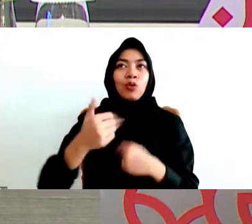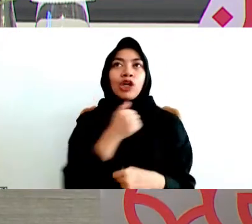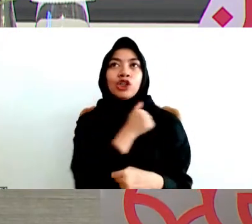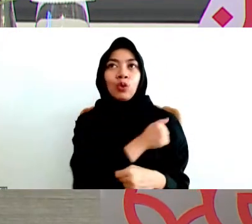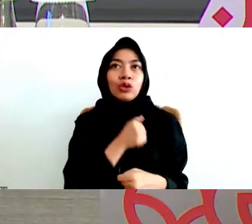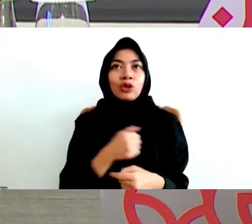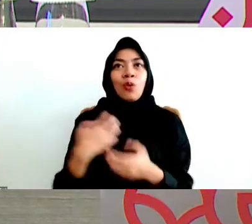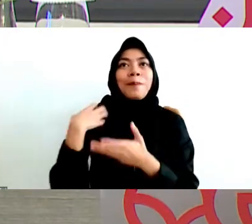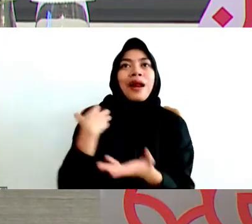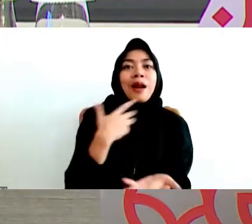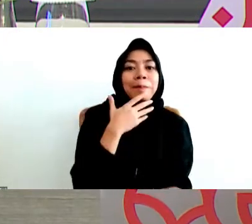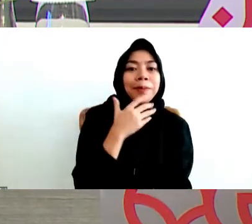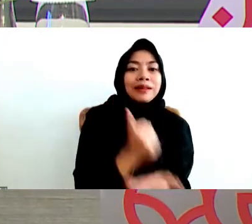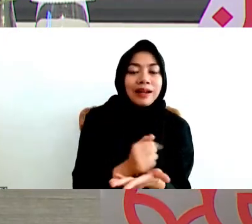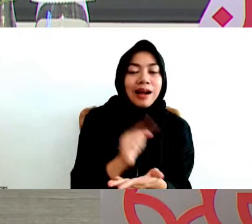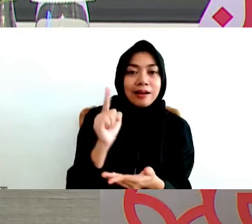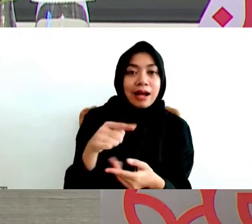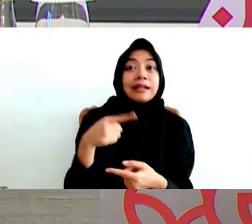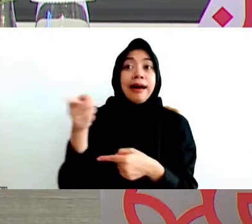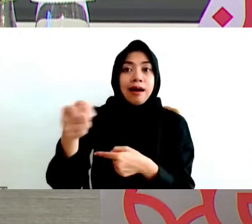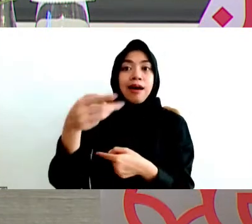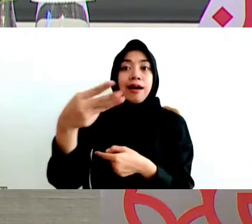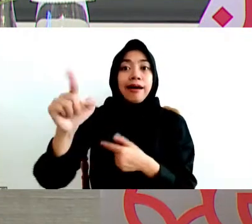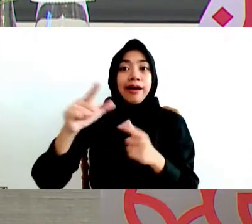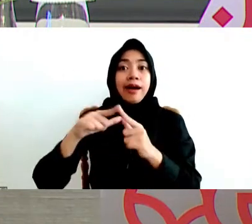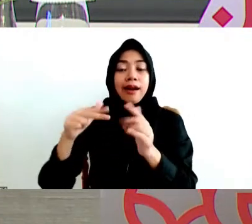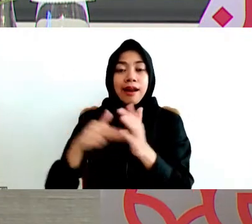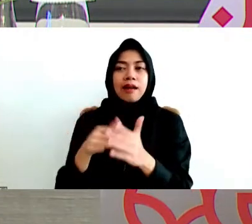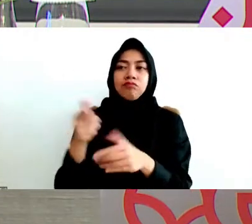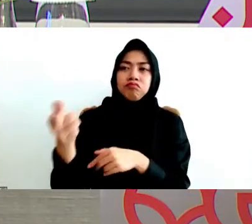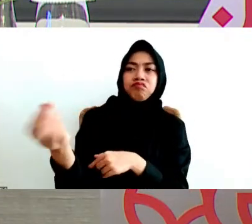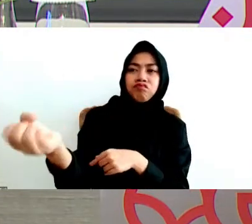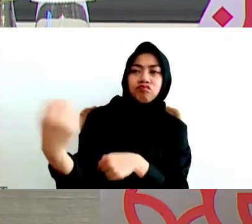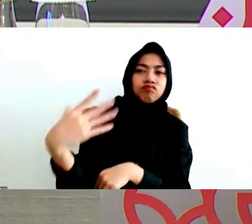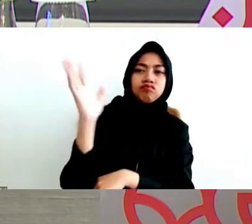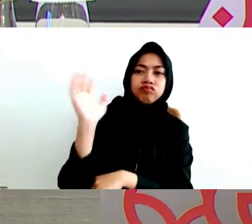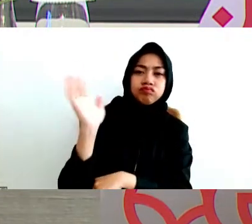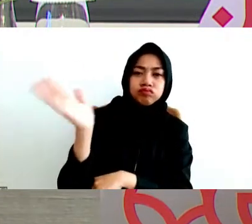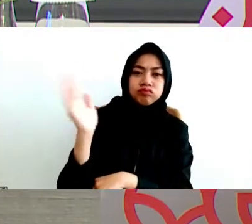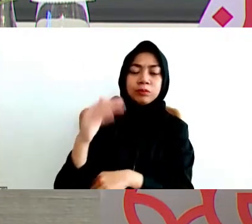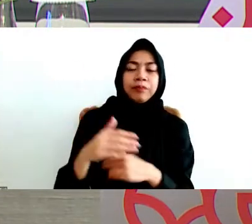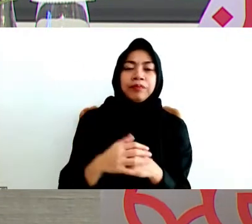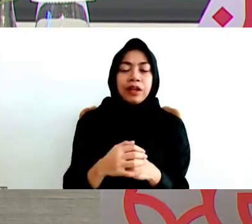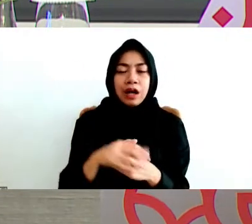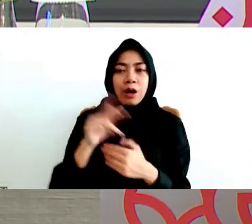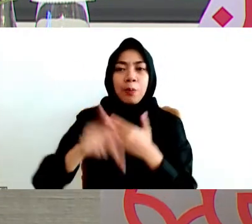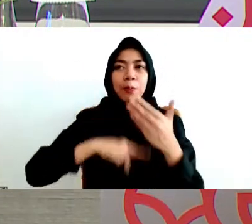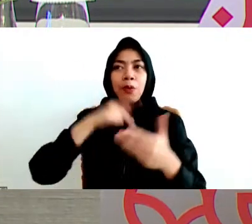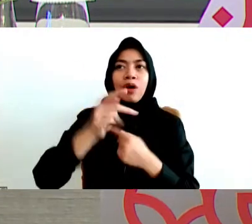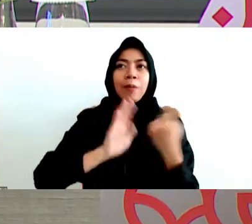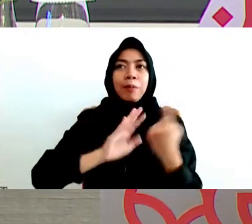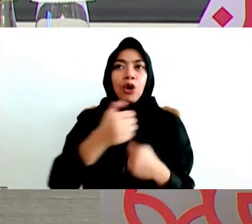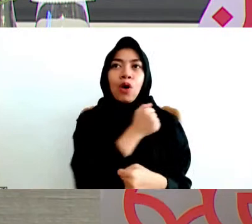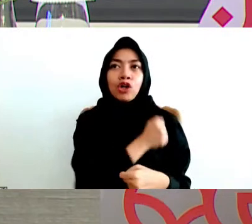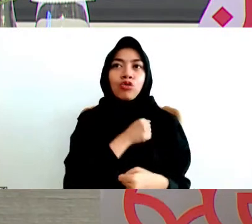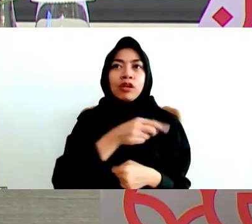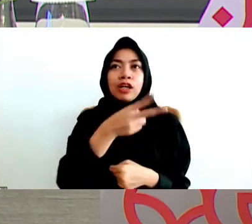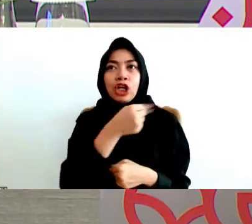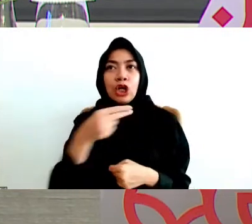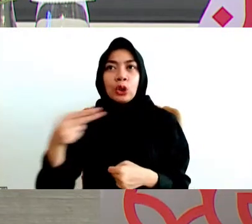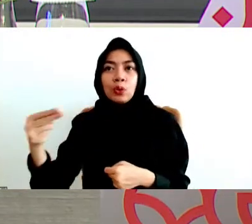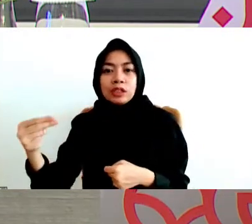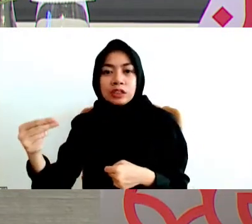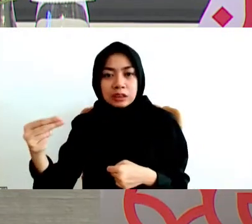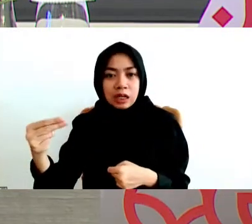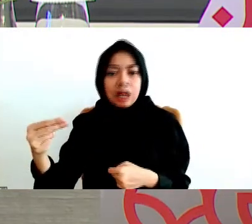Pak Elan, could you please like to share with us what are the key social security programs that the government of Indonesia has to